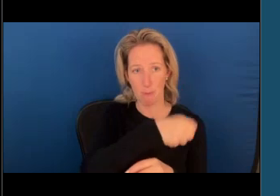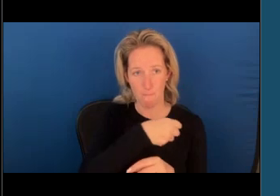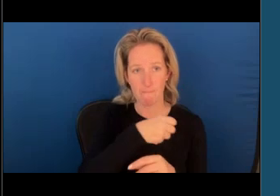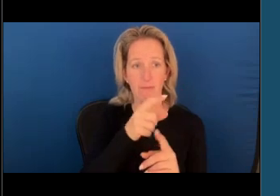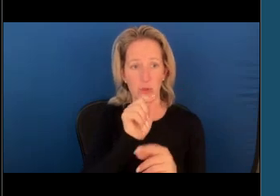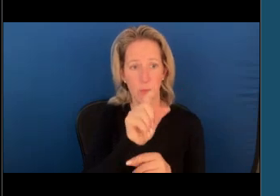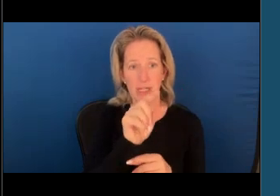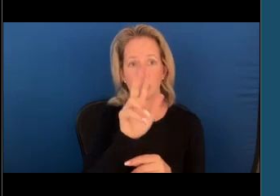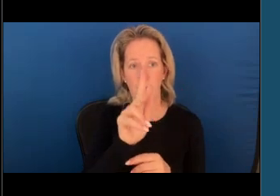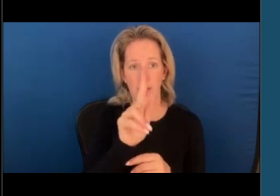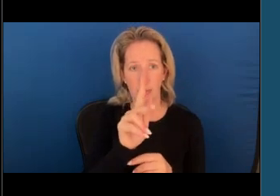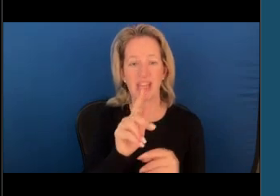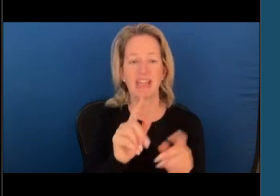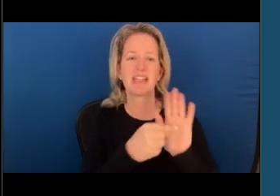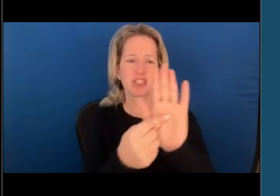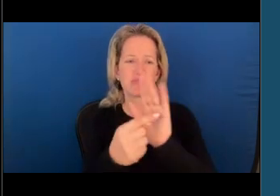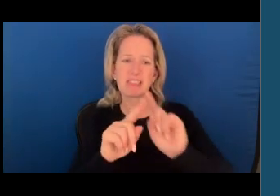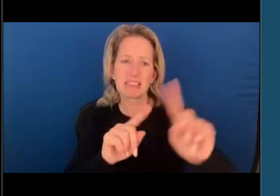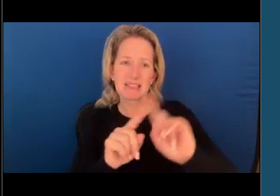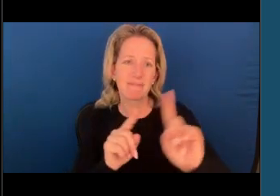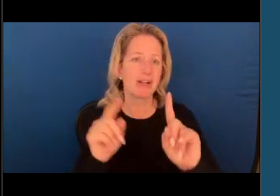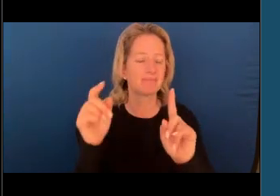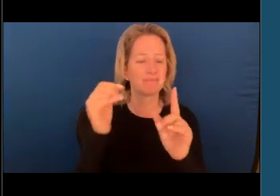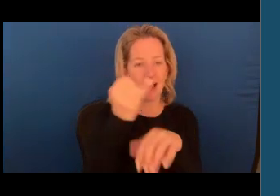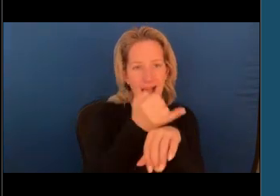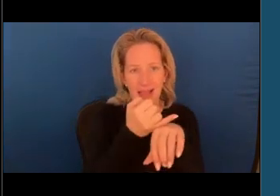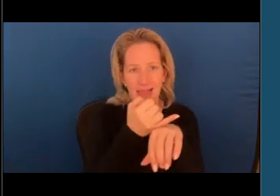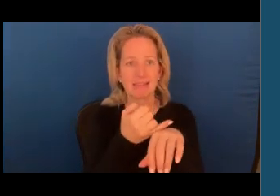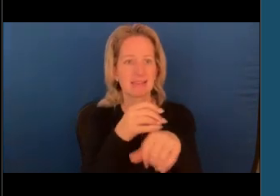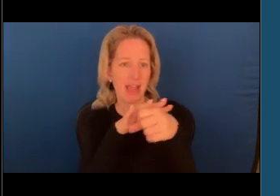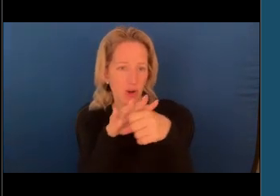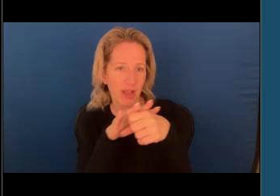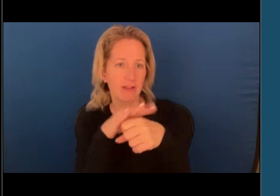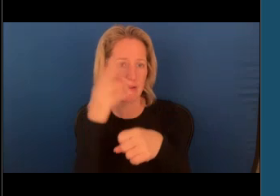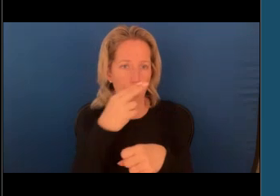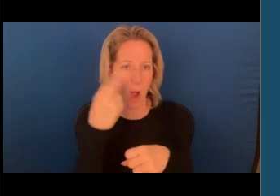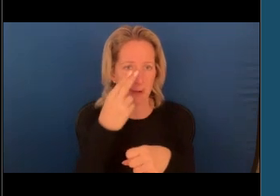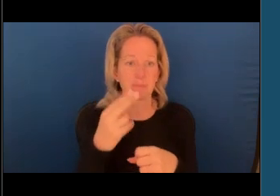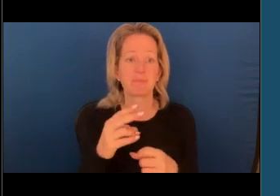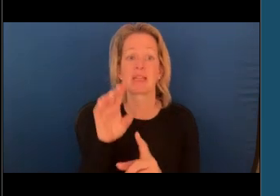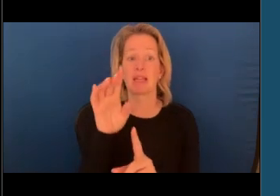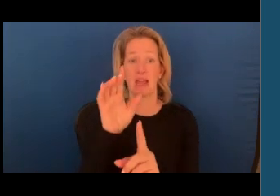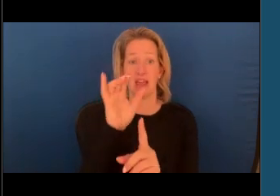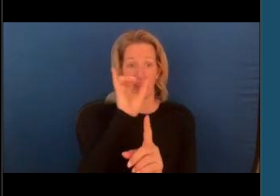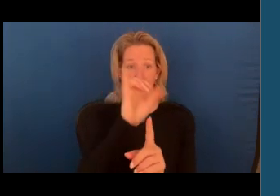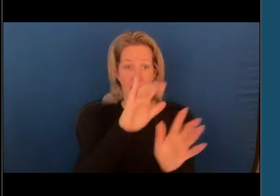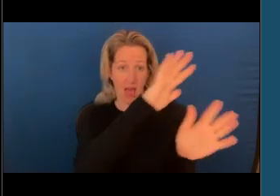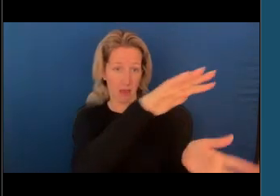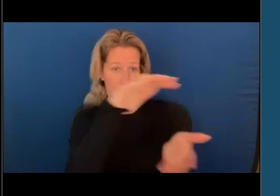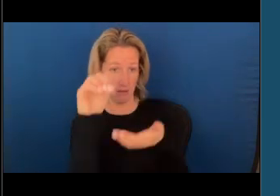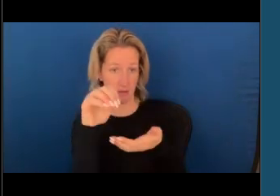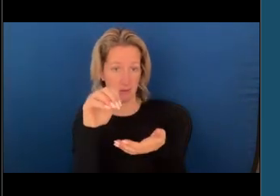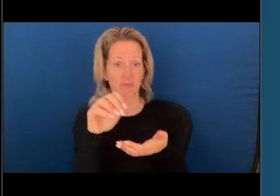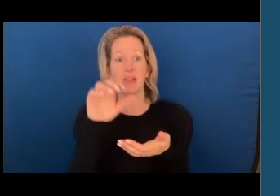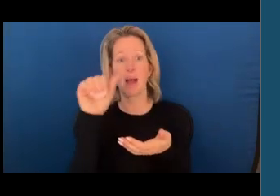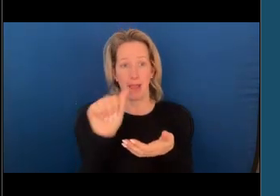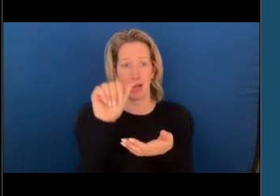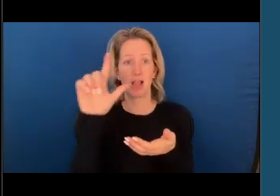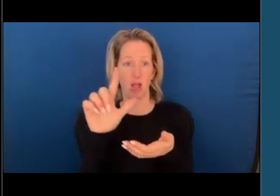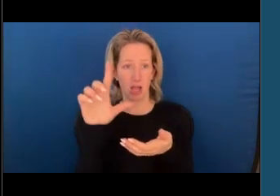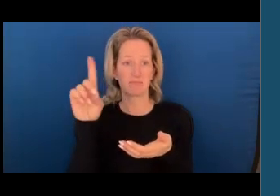the different islands and areas of the Hawaiian Islands. Next. About 80% of that was abandoned, lost, or discarded